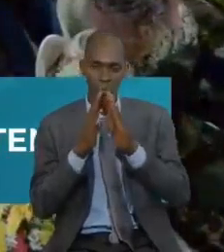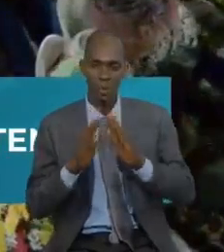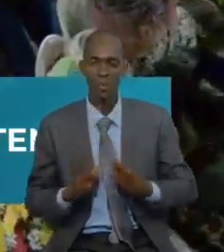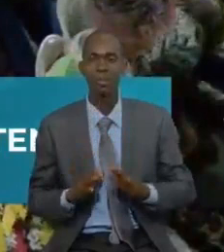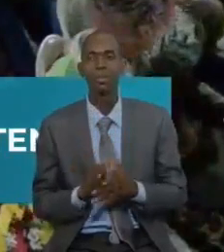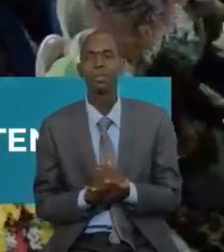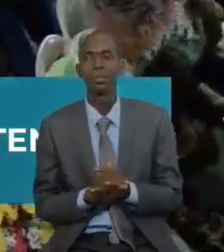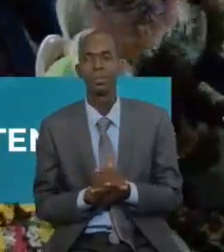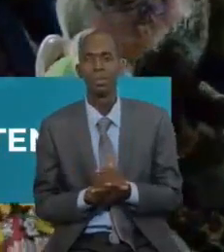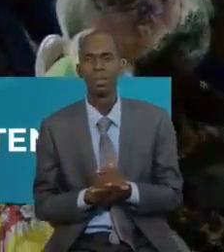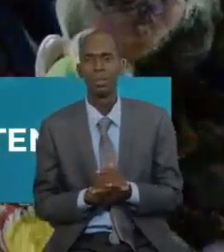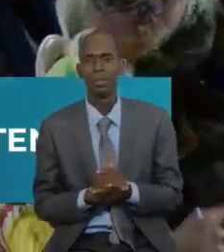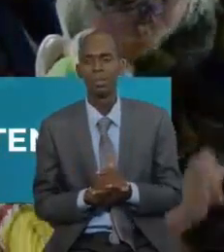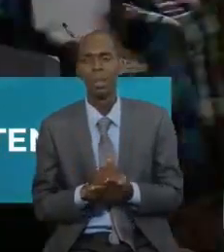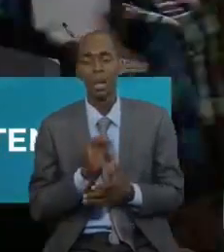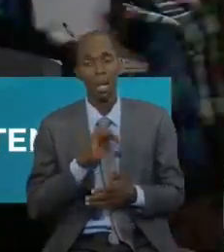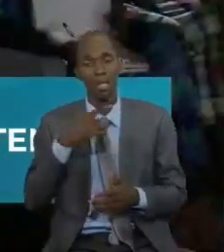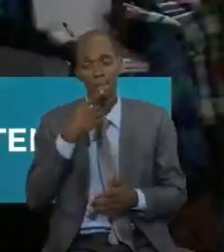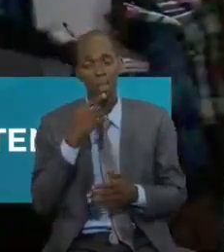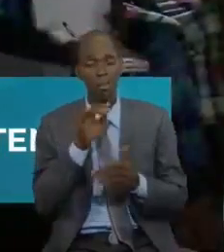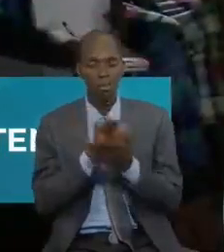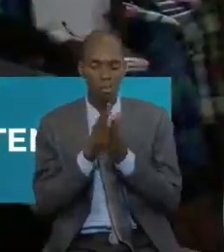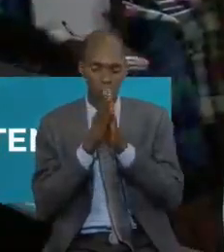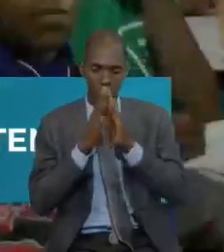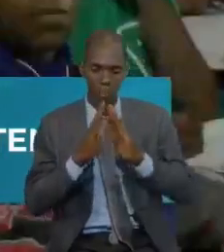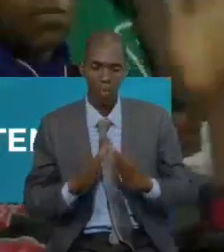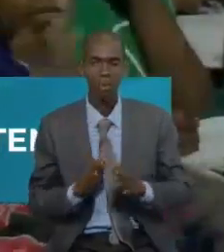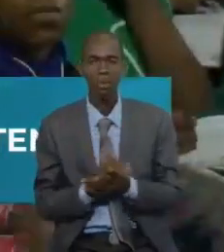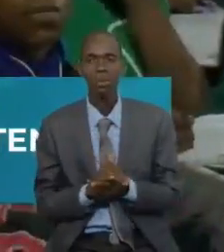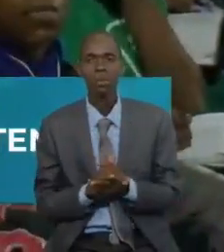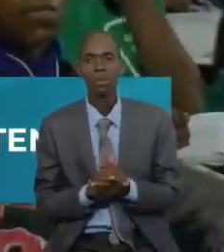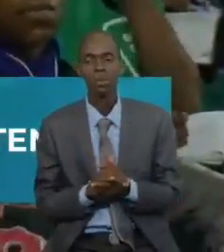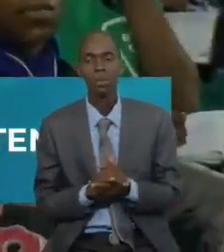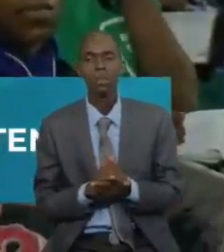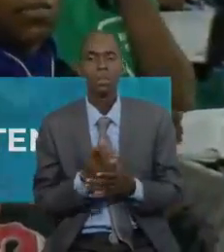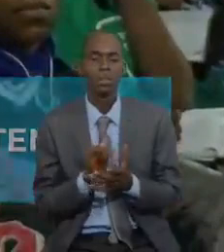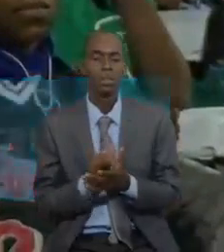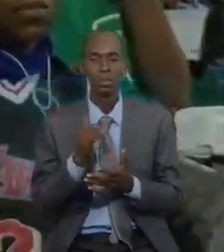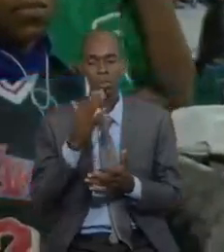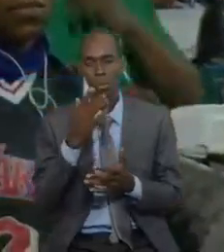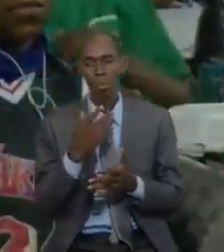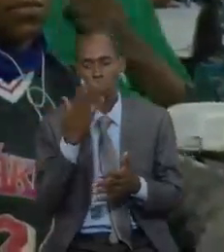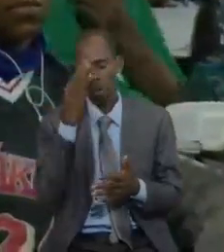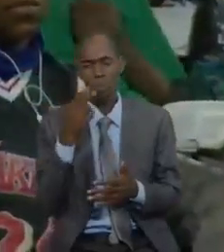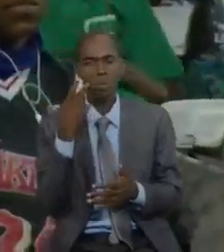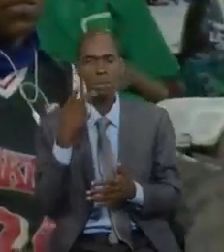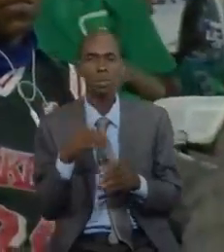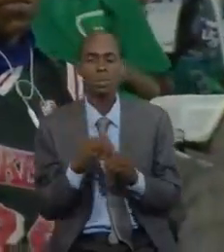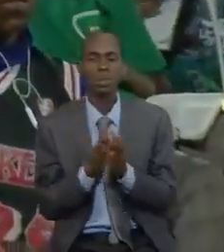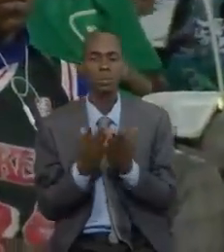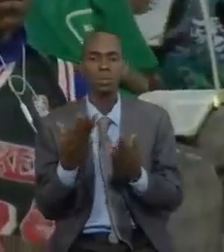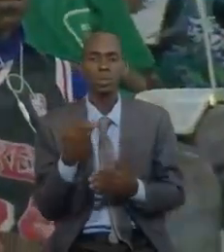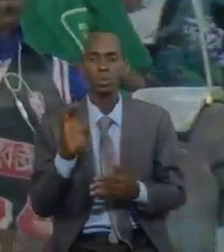Are you there? I said peace. That's what we're told in Ephesians chapter 2